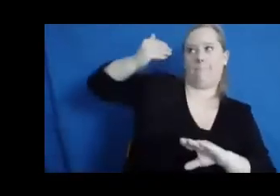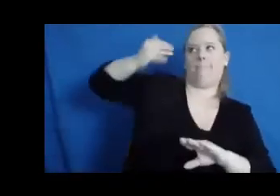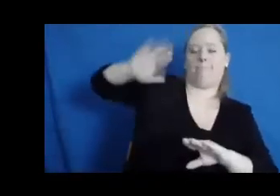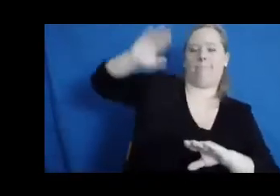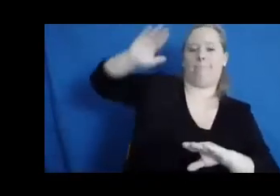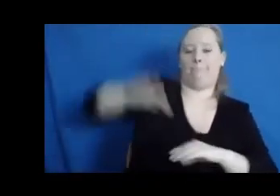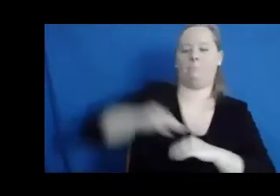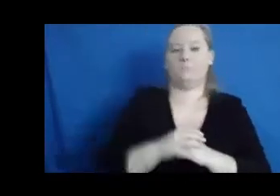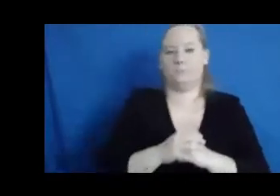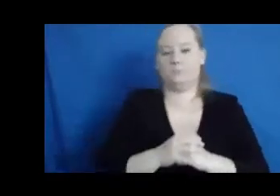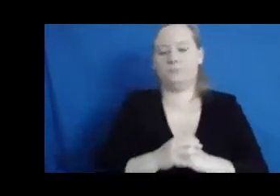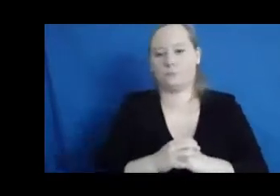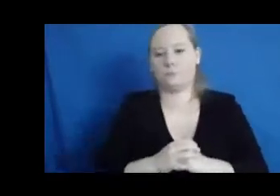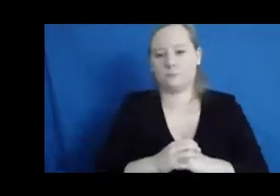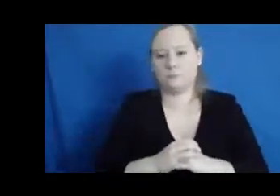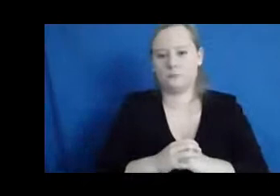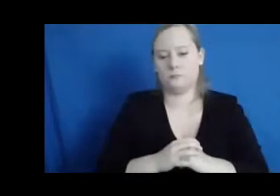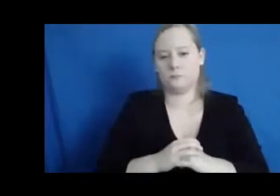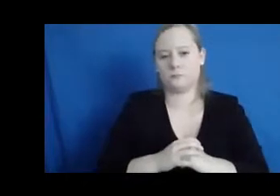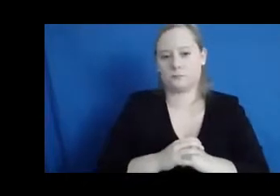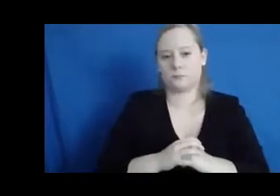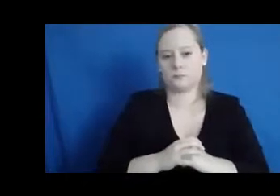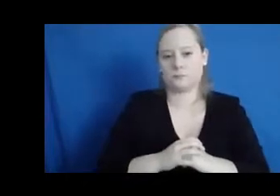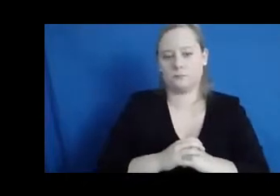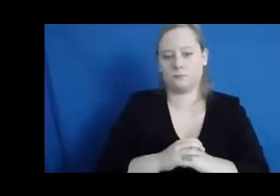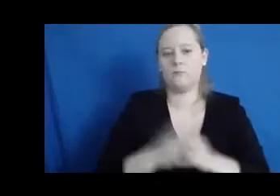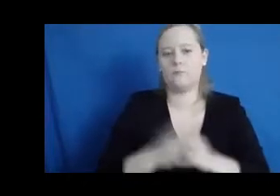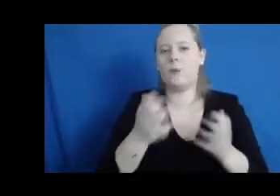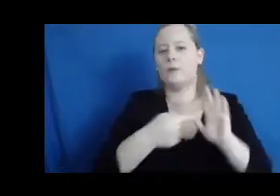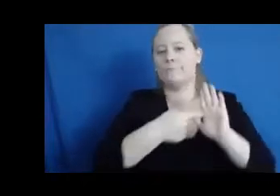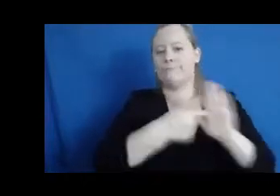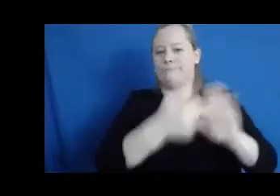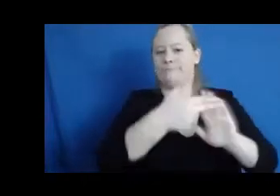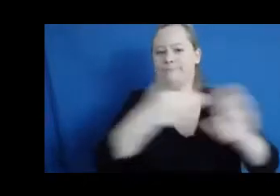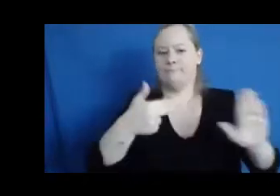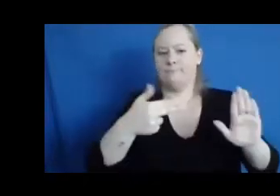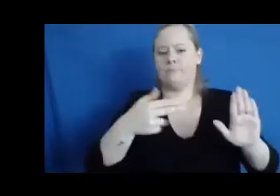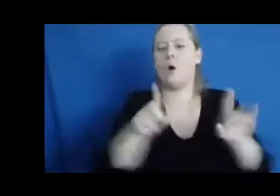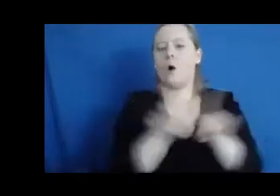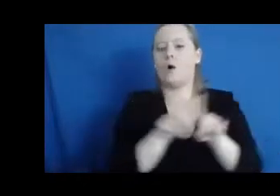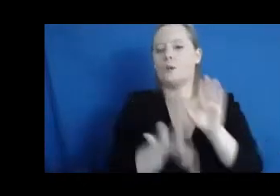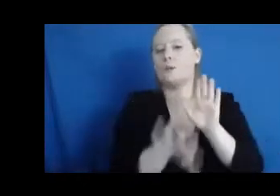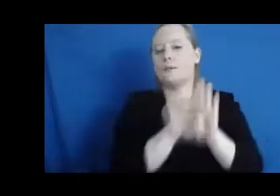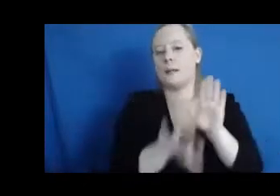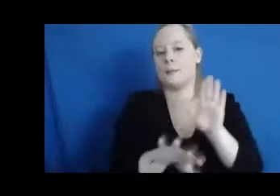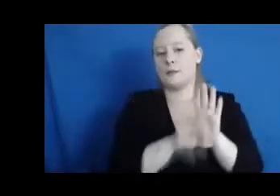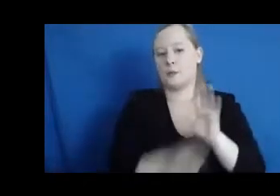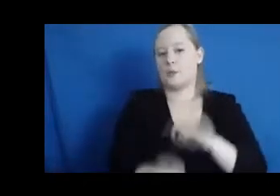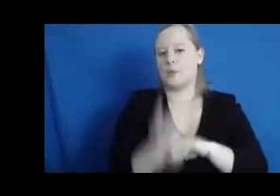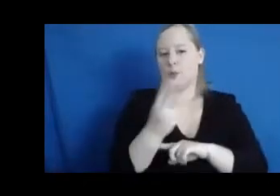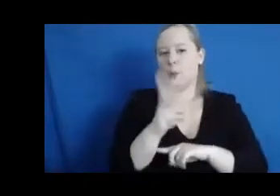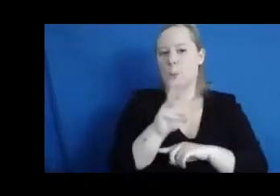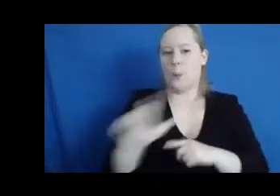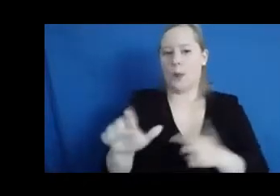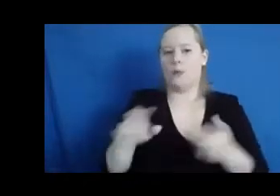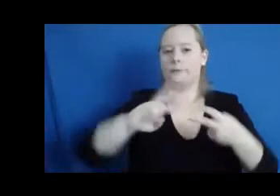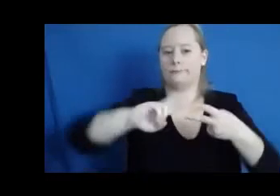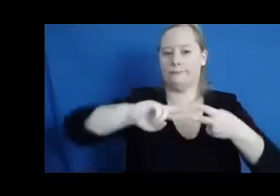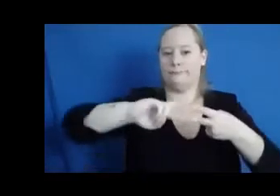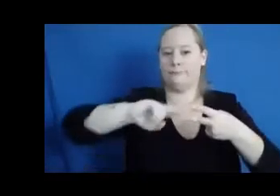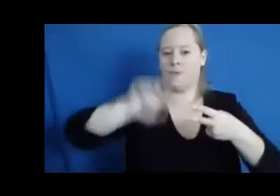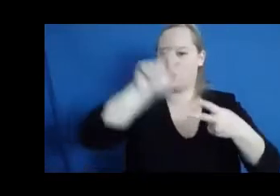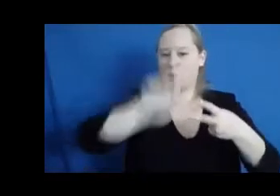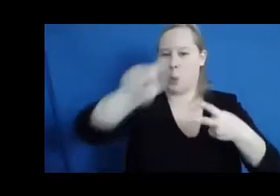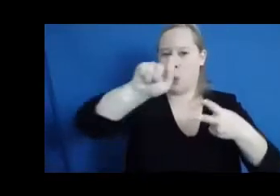Let's see. I wanted to point out that we also sampled, there's these two wells here circled in orange.